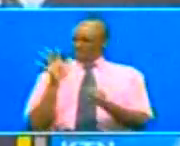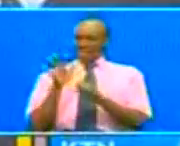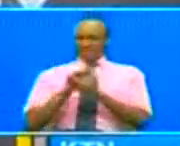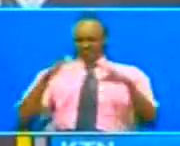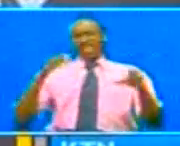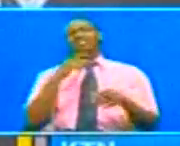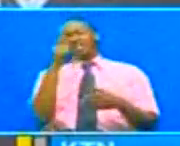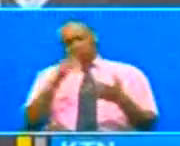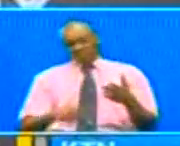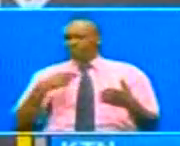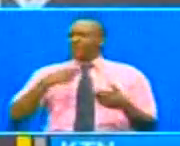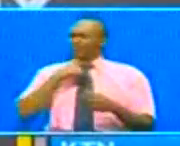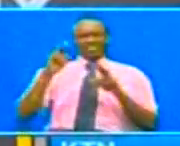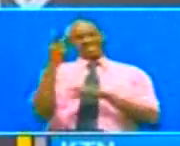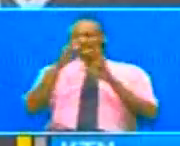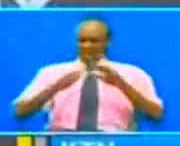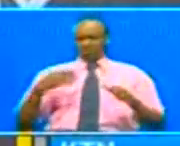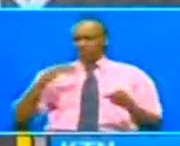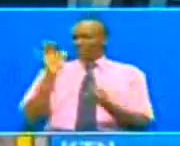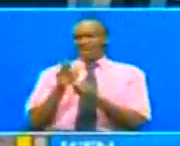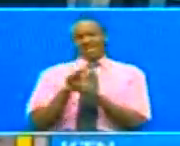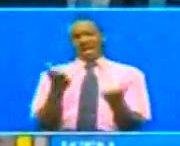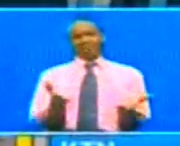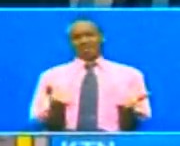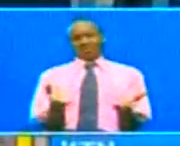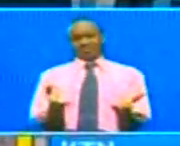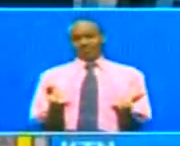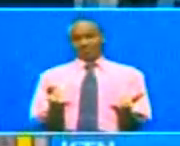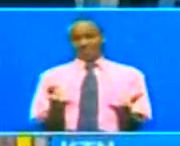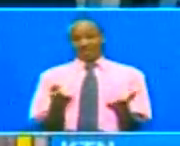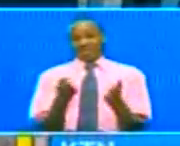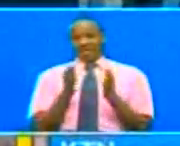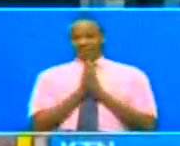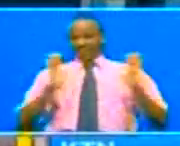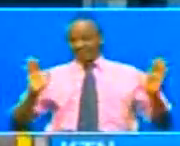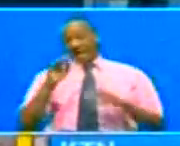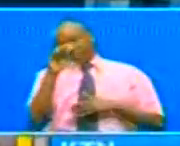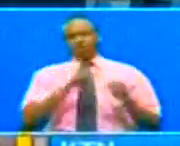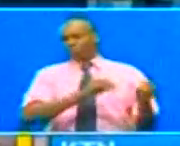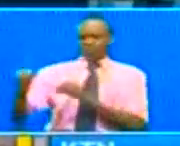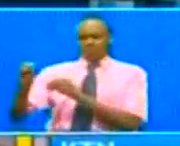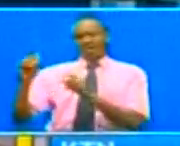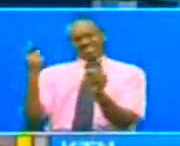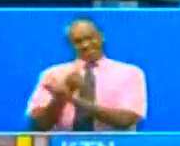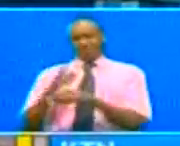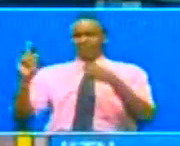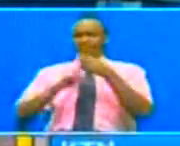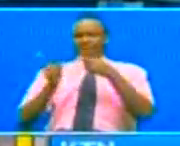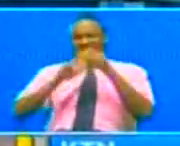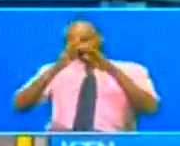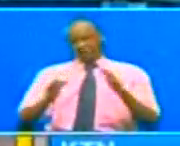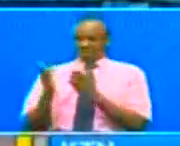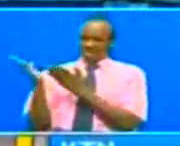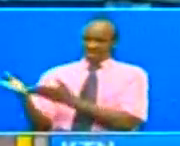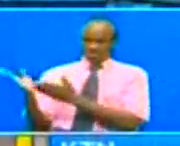demanded that they be given the second house. The priest was asked to move into this shanty to await the